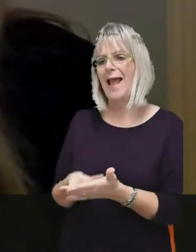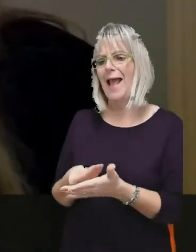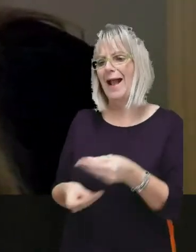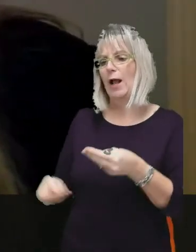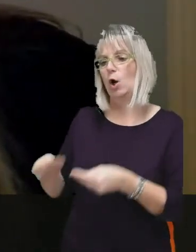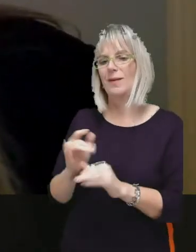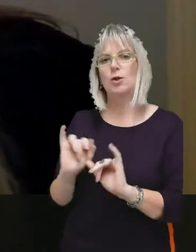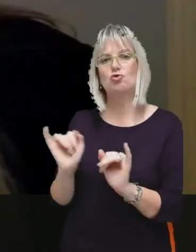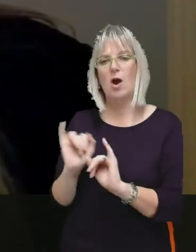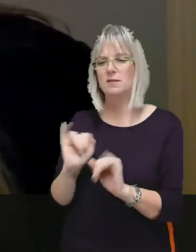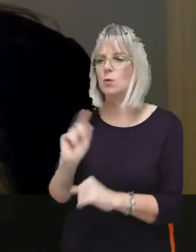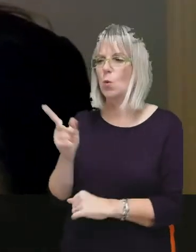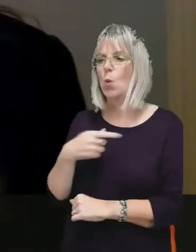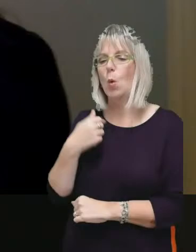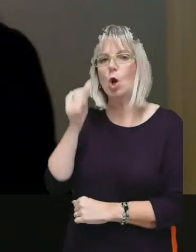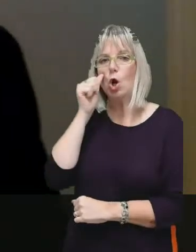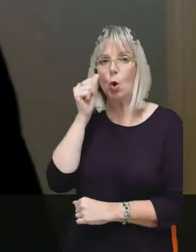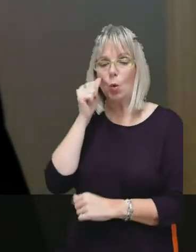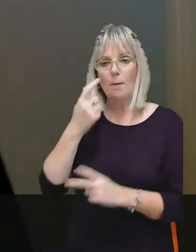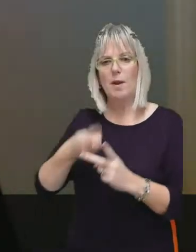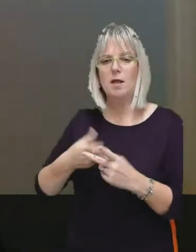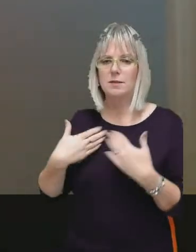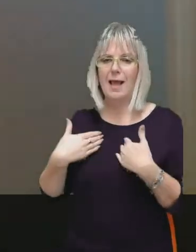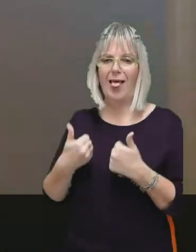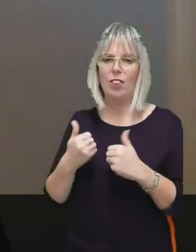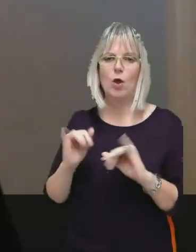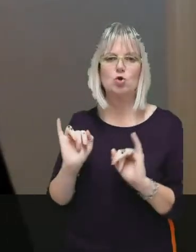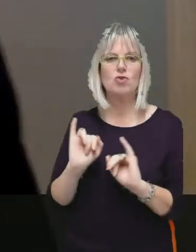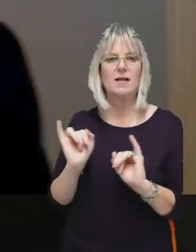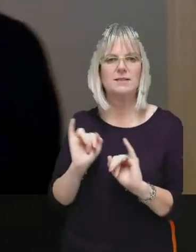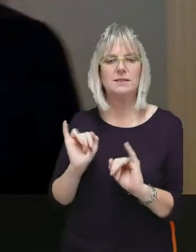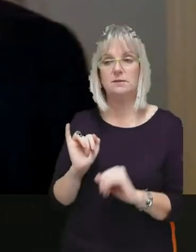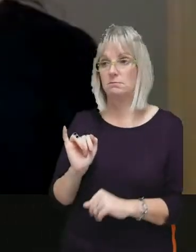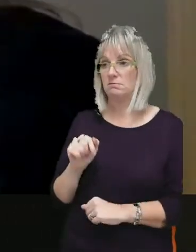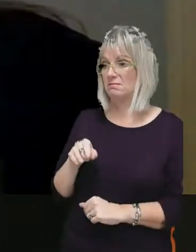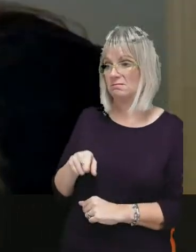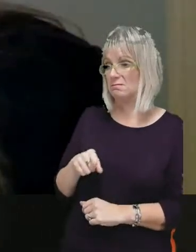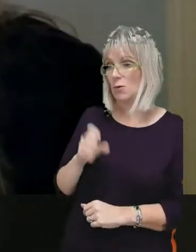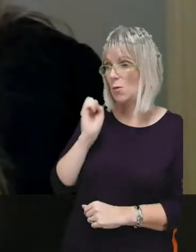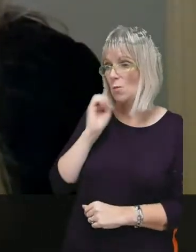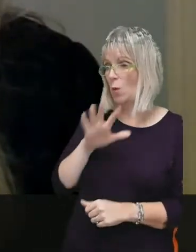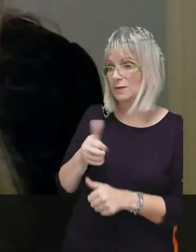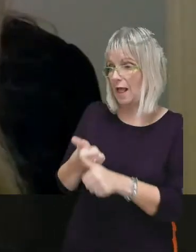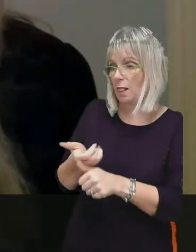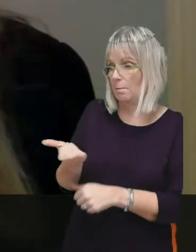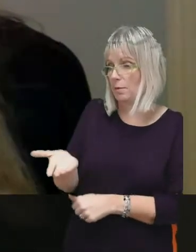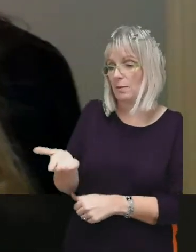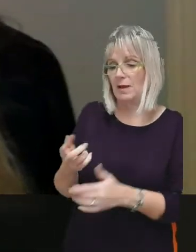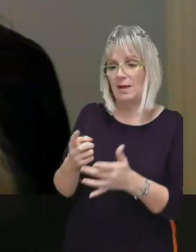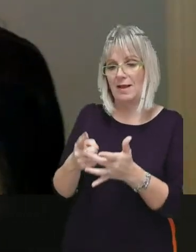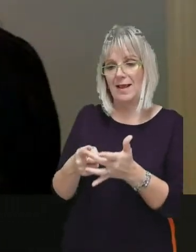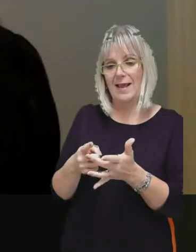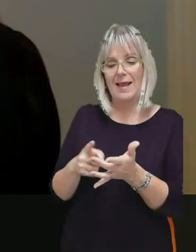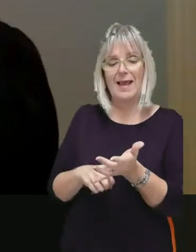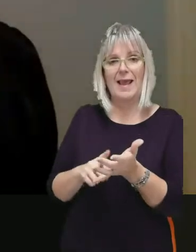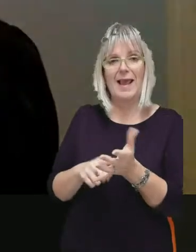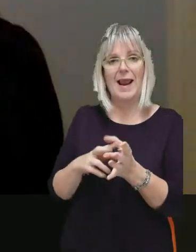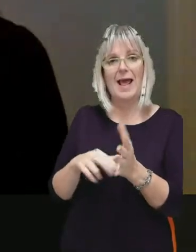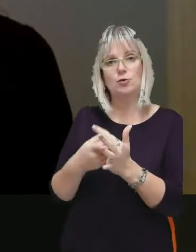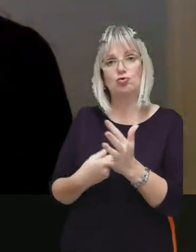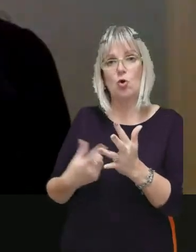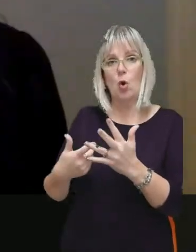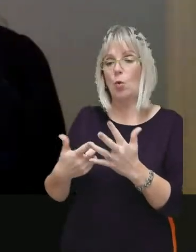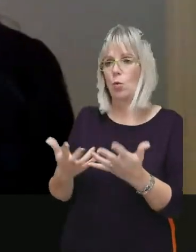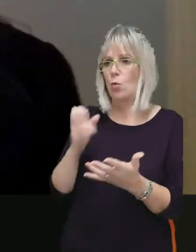is a health crisis. And this will not help people like Ilandro. So how actually is the